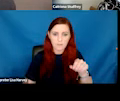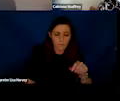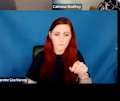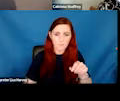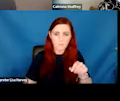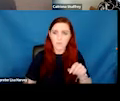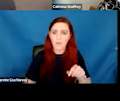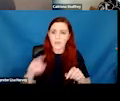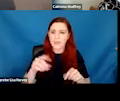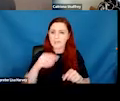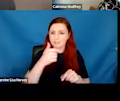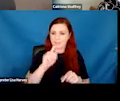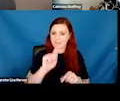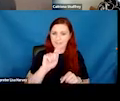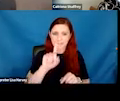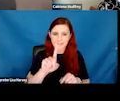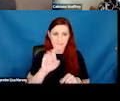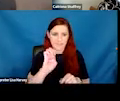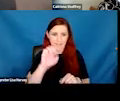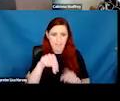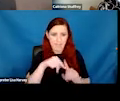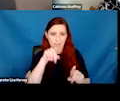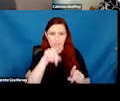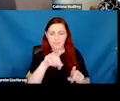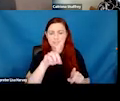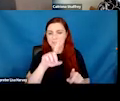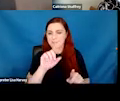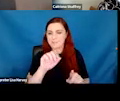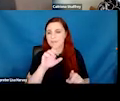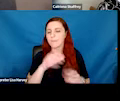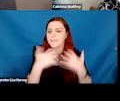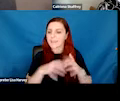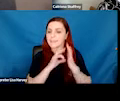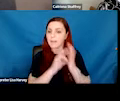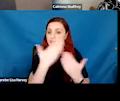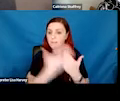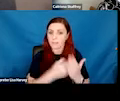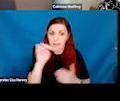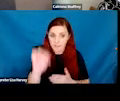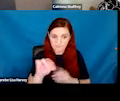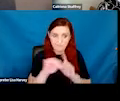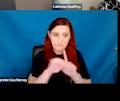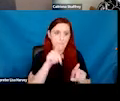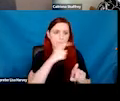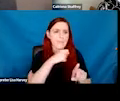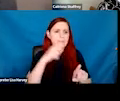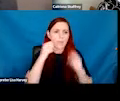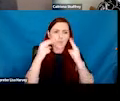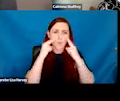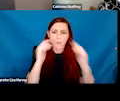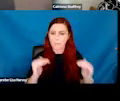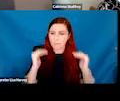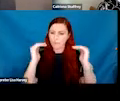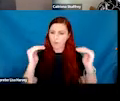In TGDM, our minimum performances for the rise of a flight in buildings, generally, we would have